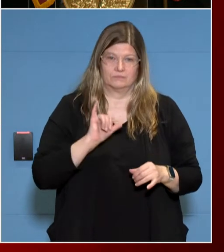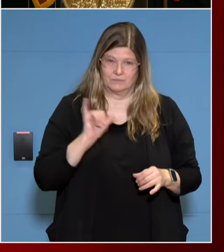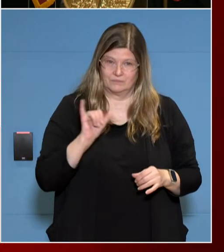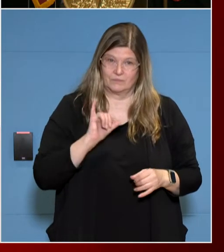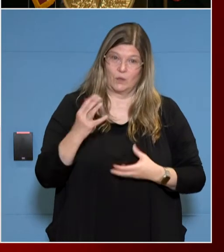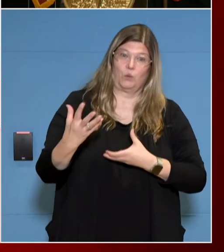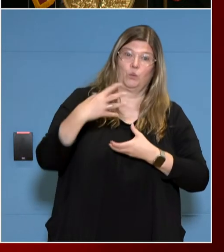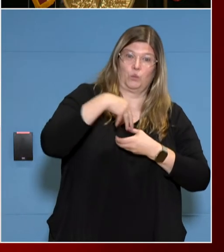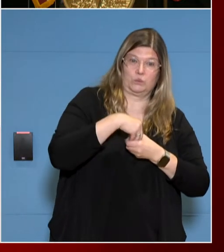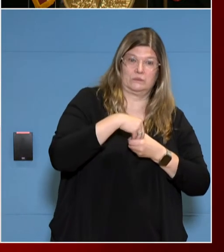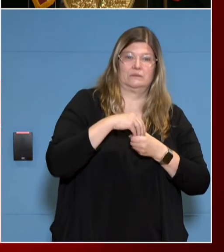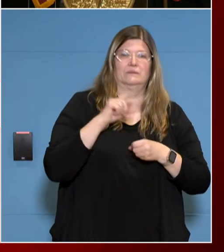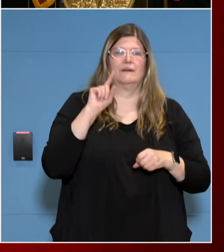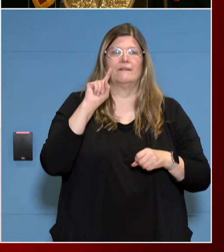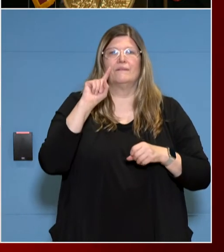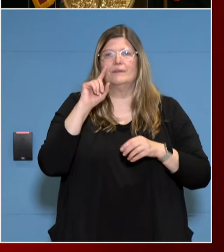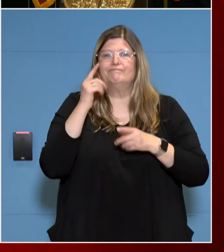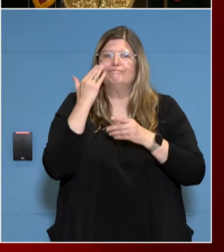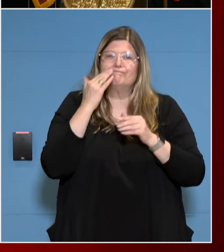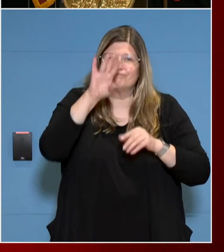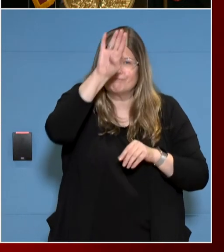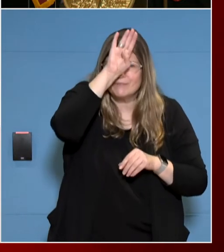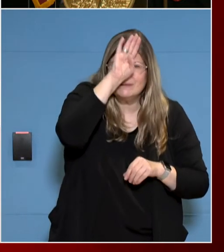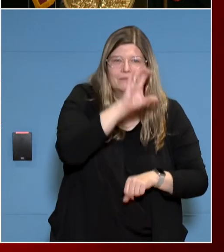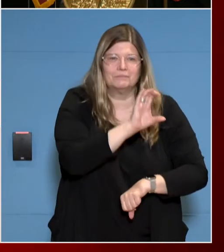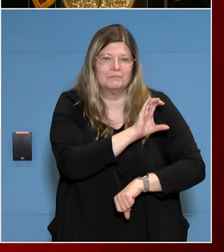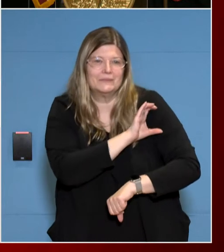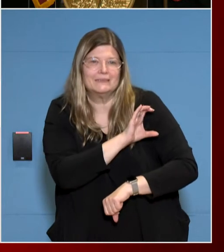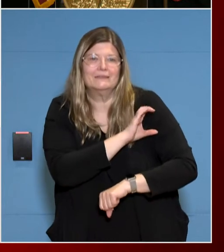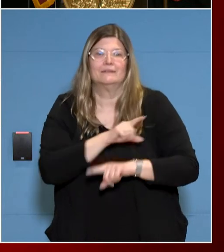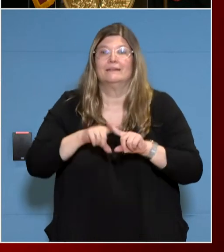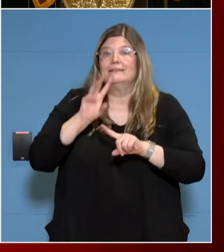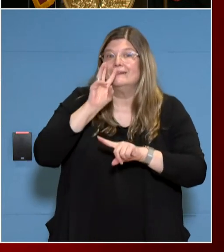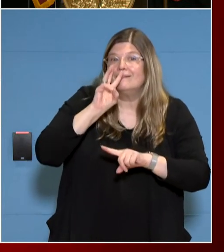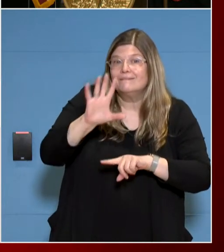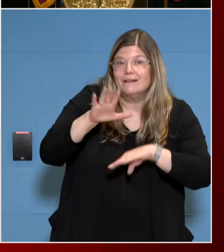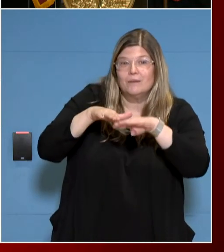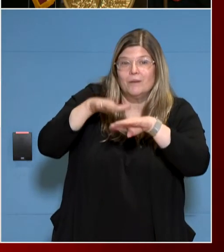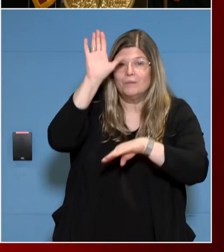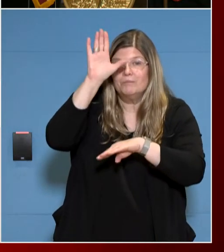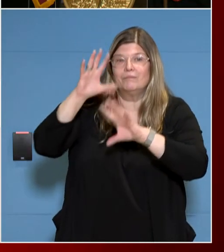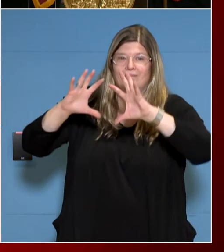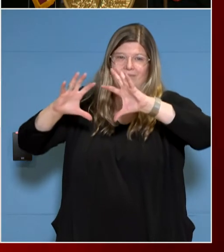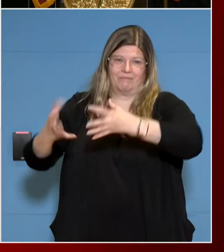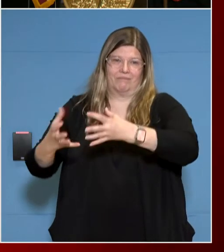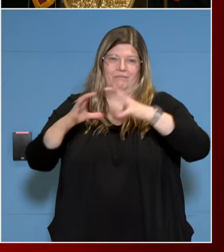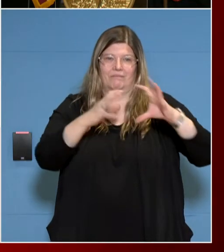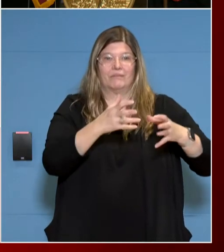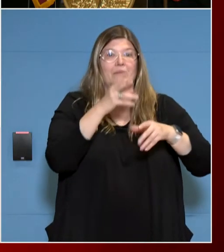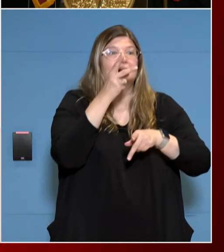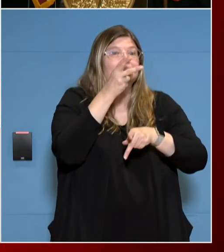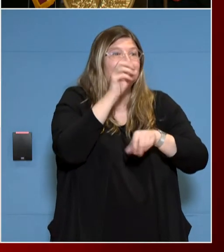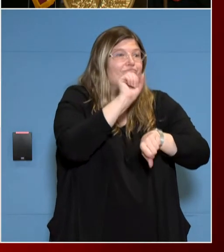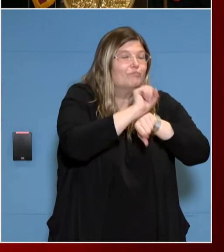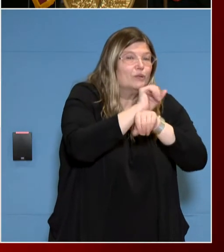the age of 65, and healthcare workers. You can learn more about each provider at